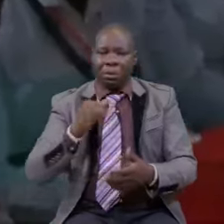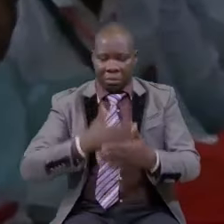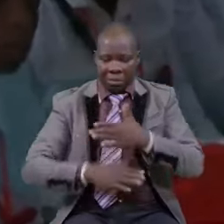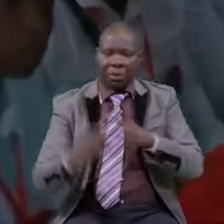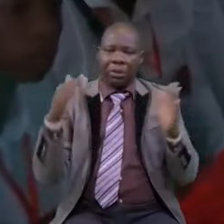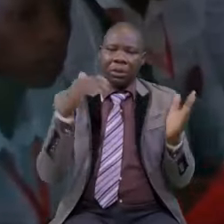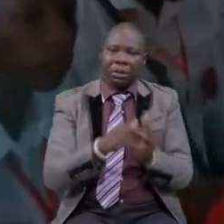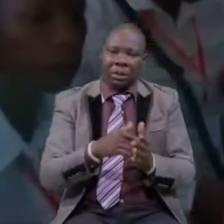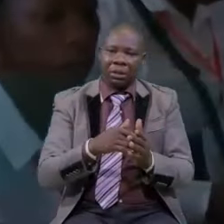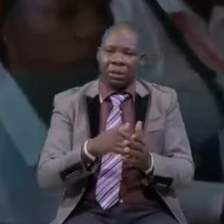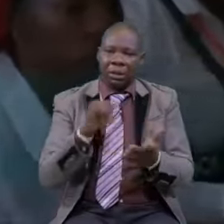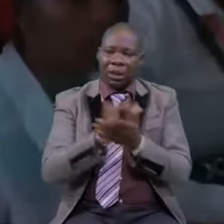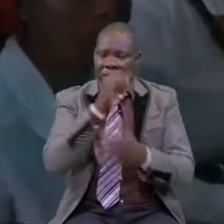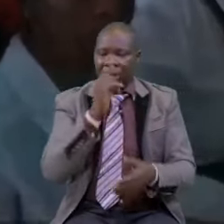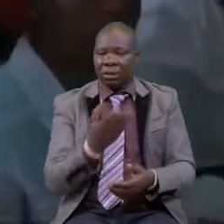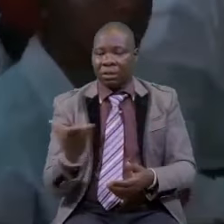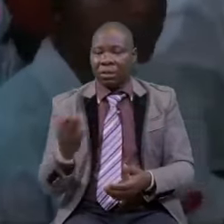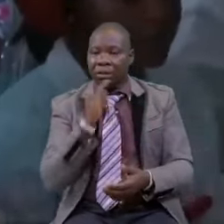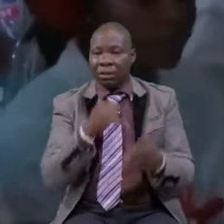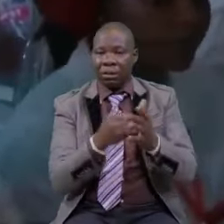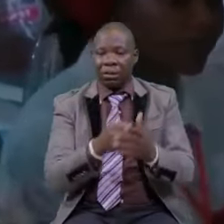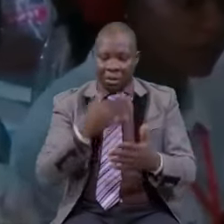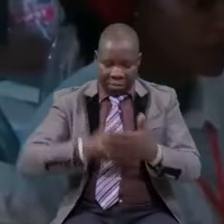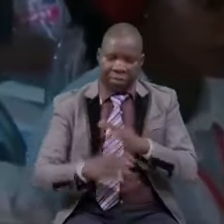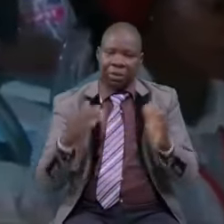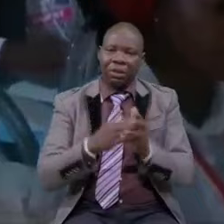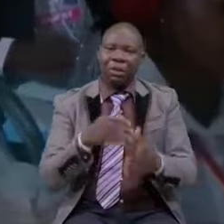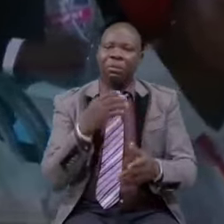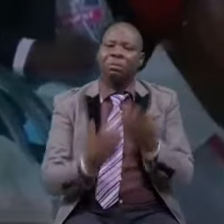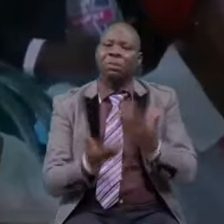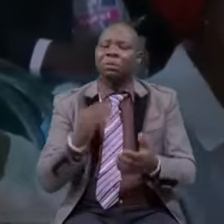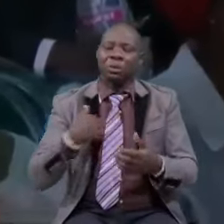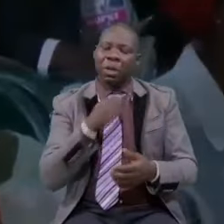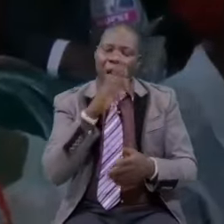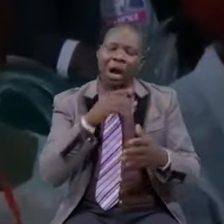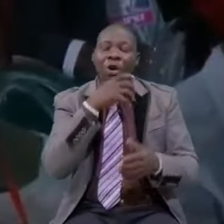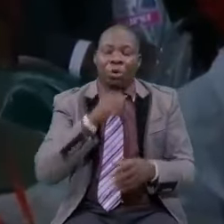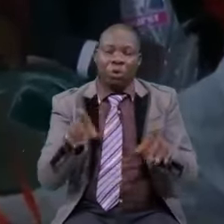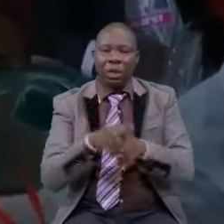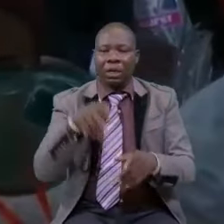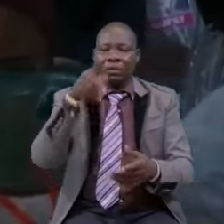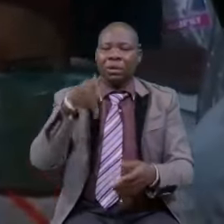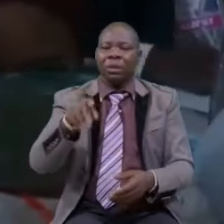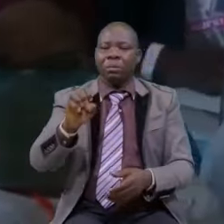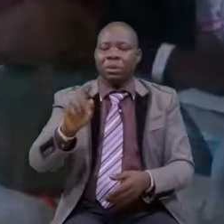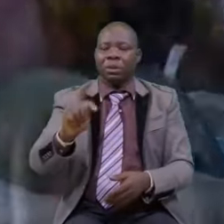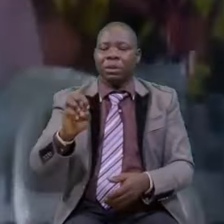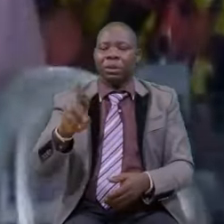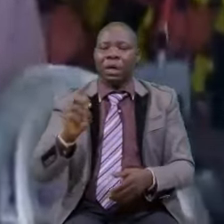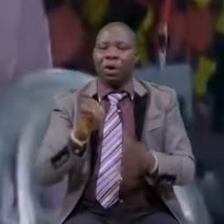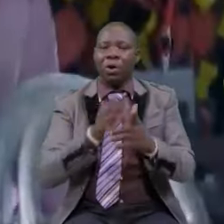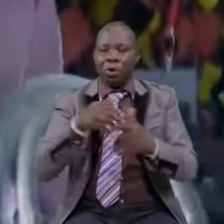born again. Whether we're as old as Peter, or we're as young as Timothy, born again. Whether